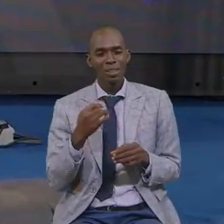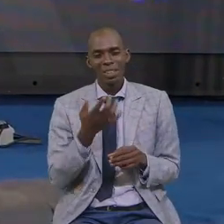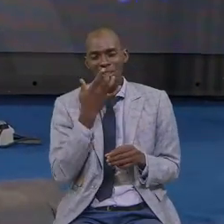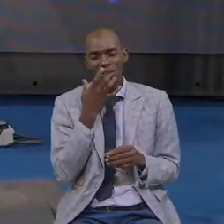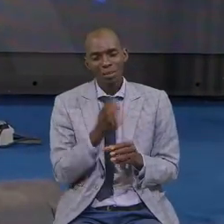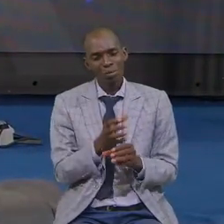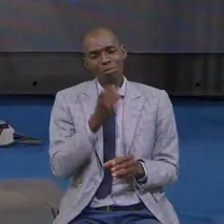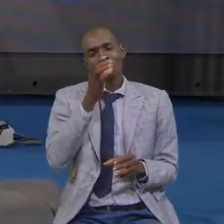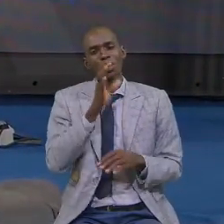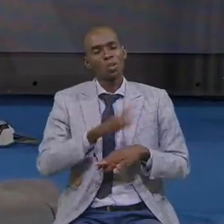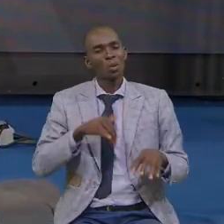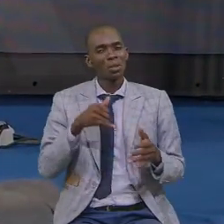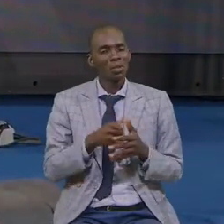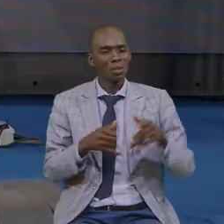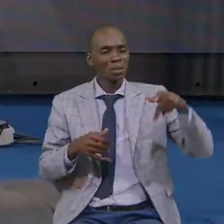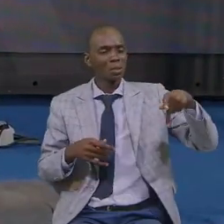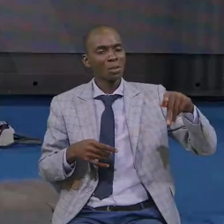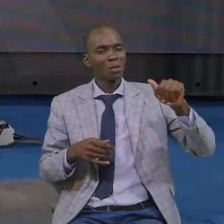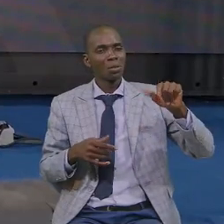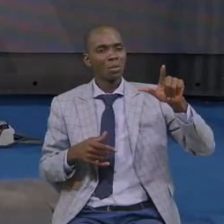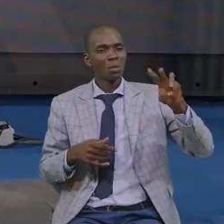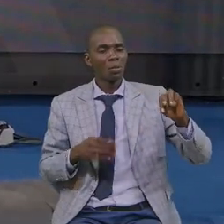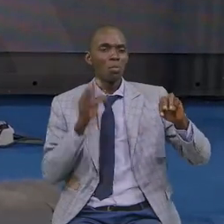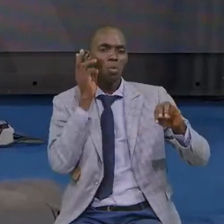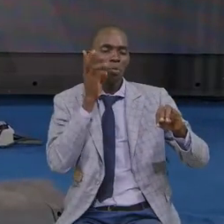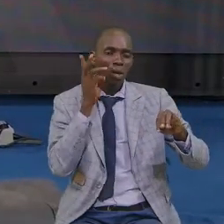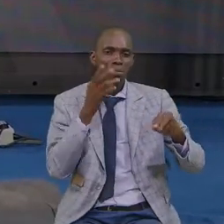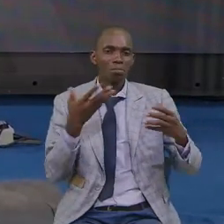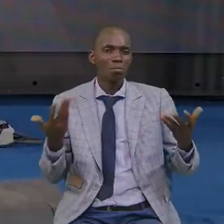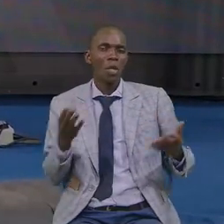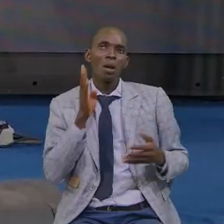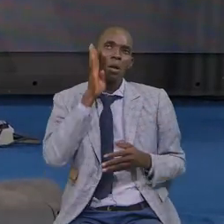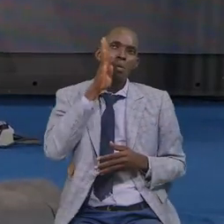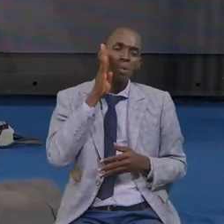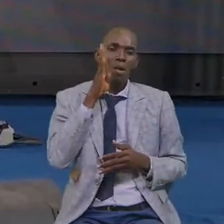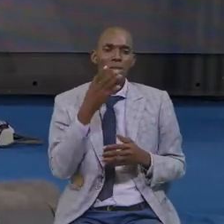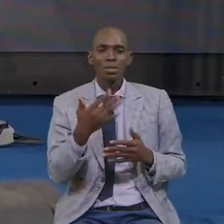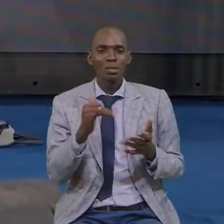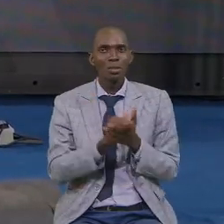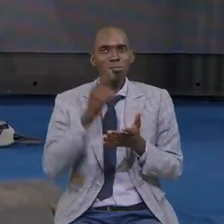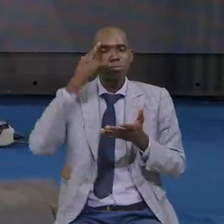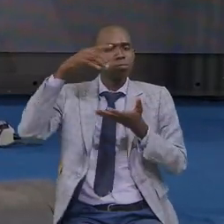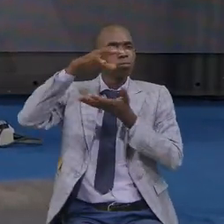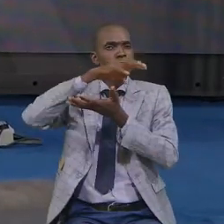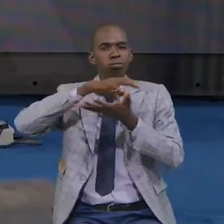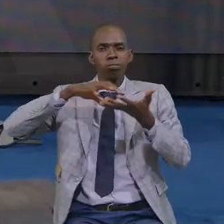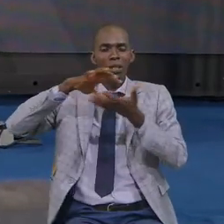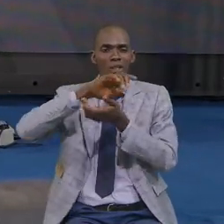palm wine, alcohol, whatever, that turns the brain, that changes